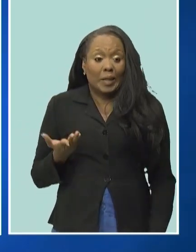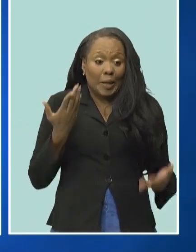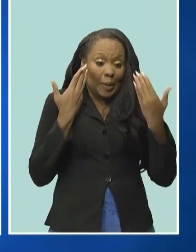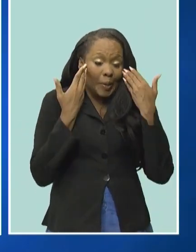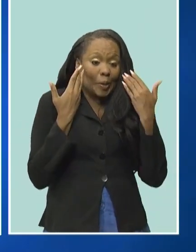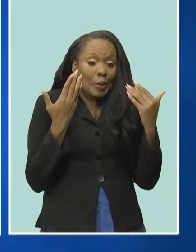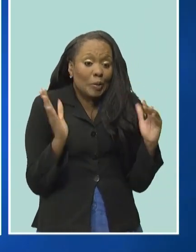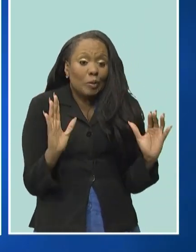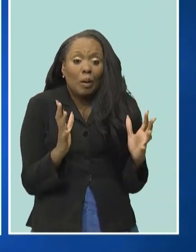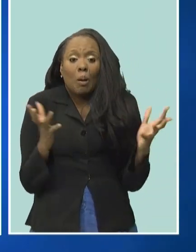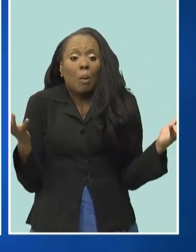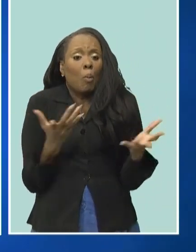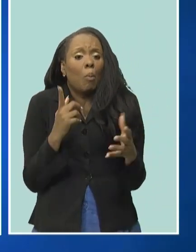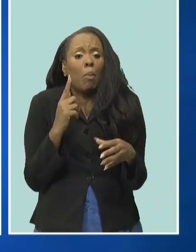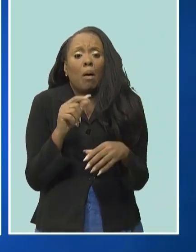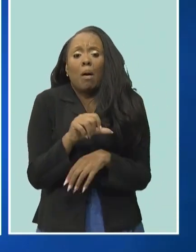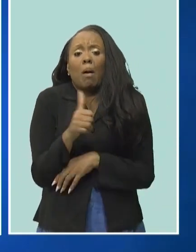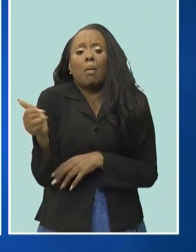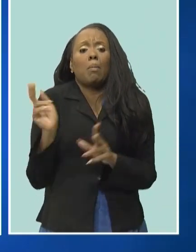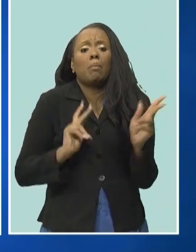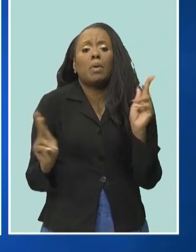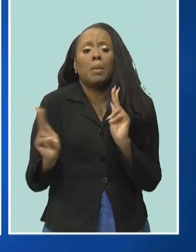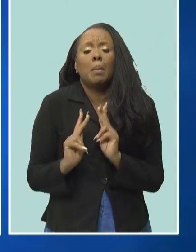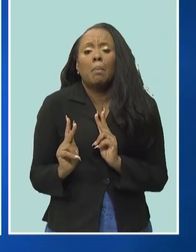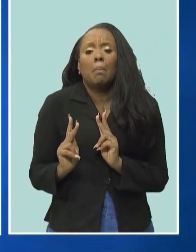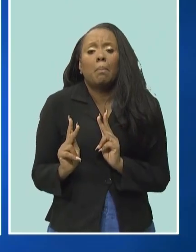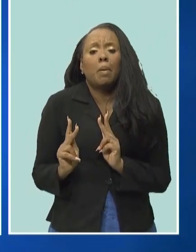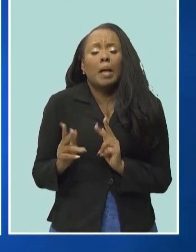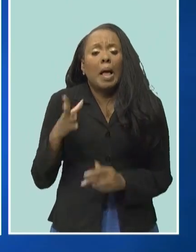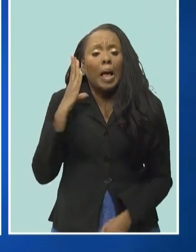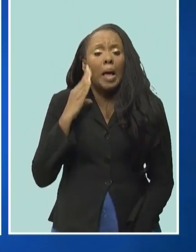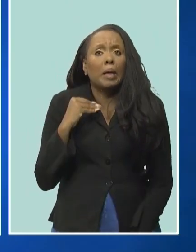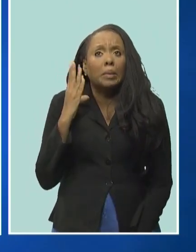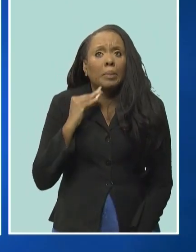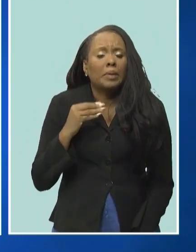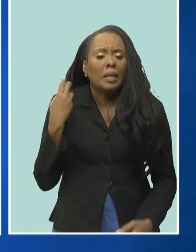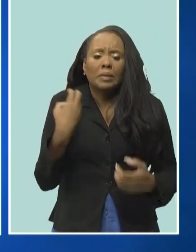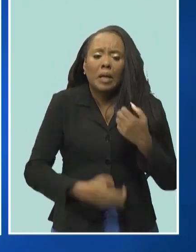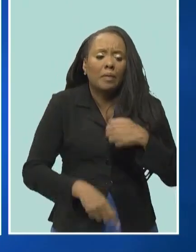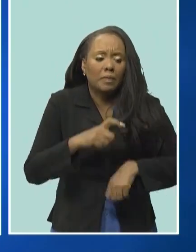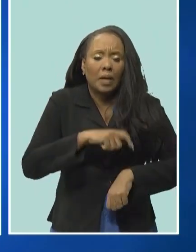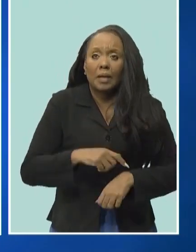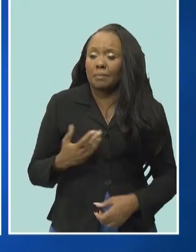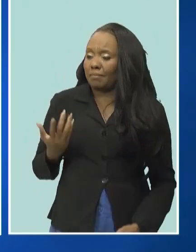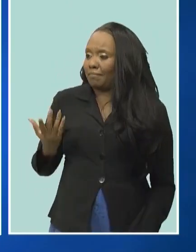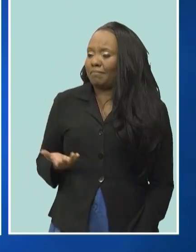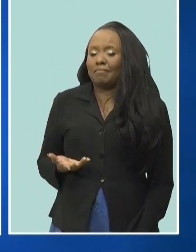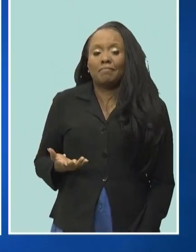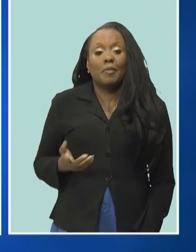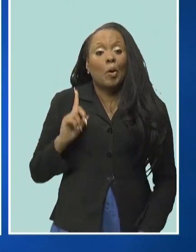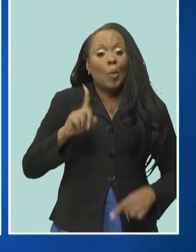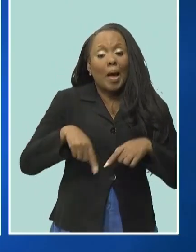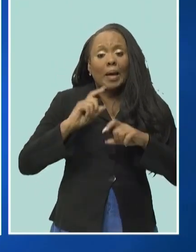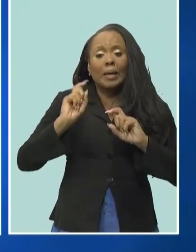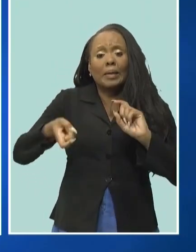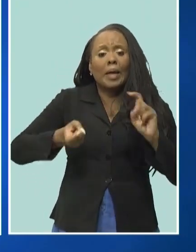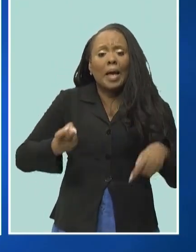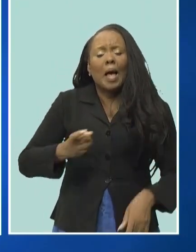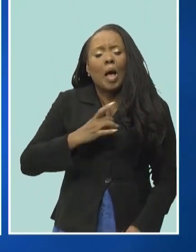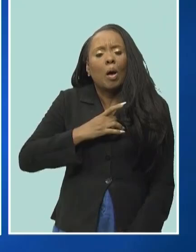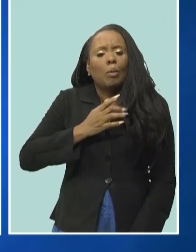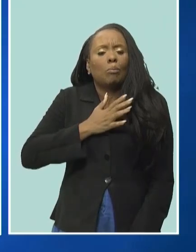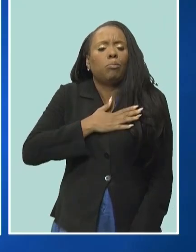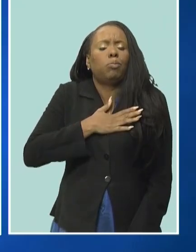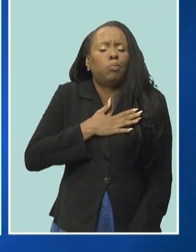other people are going through in these hard times. Donating is very heartwarming to see that you